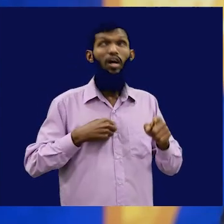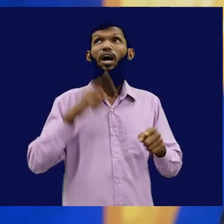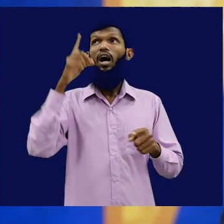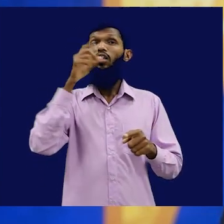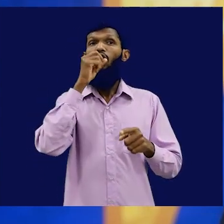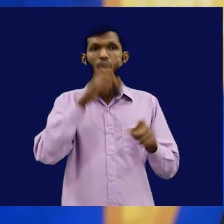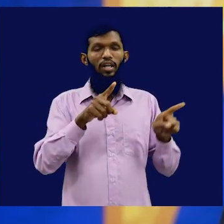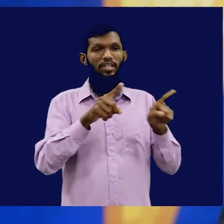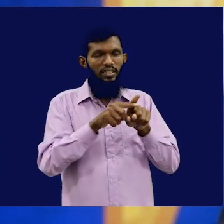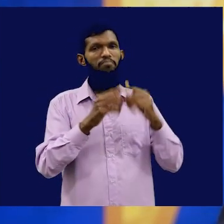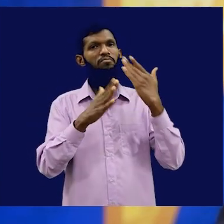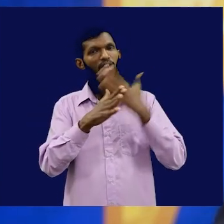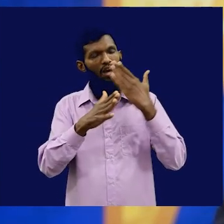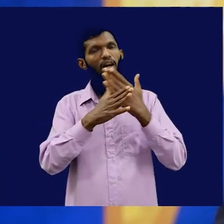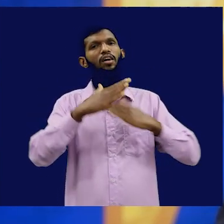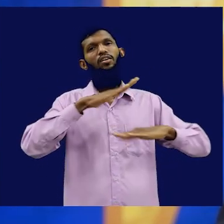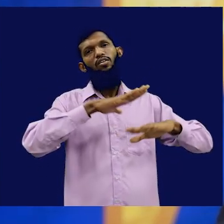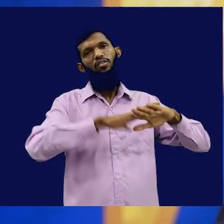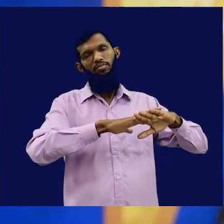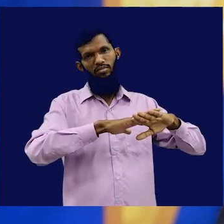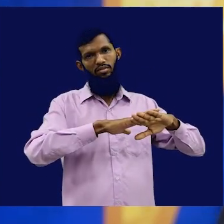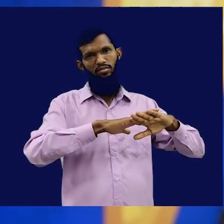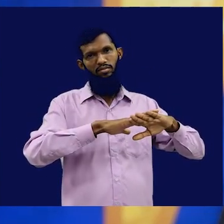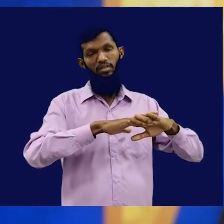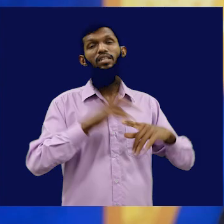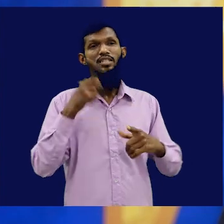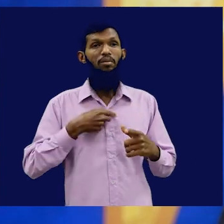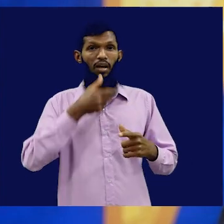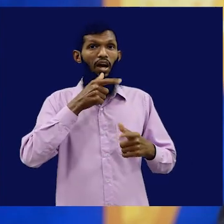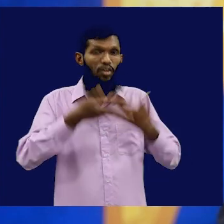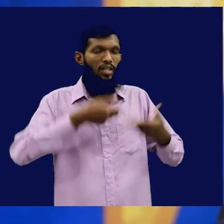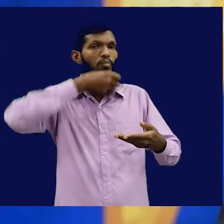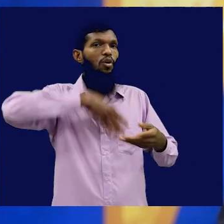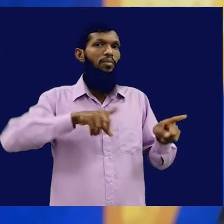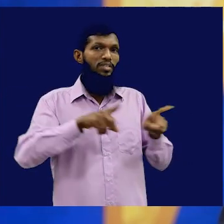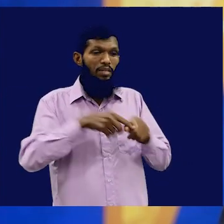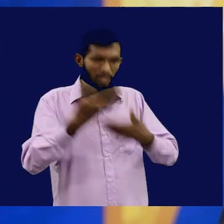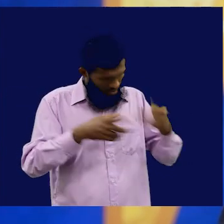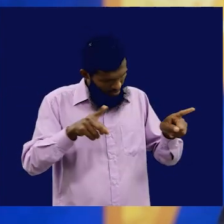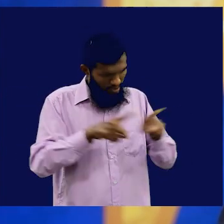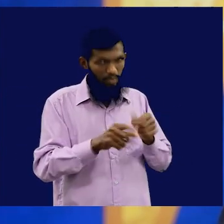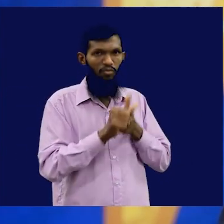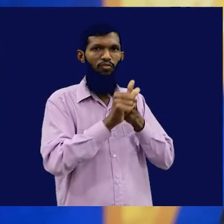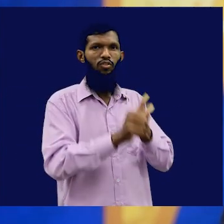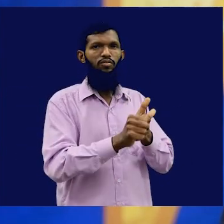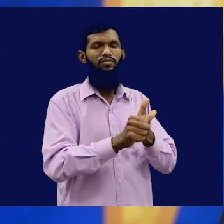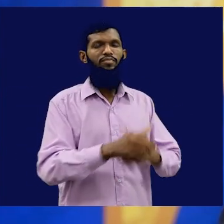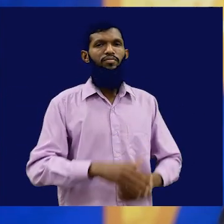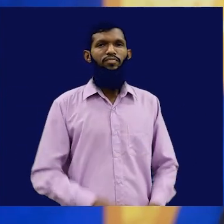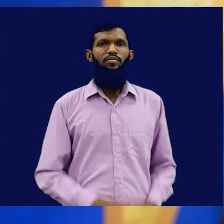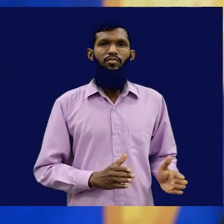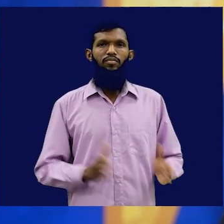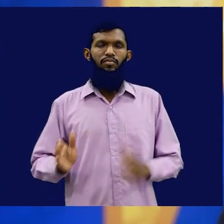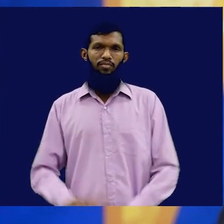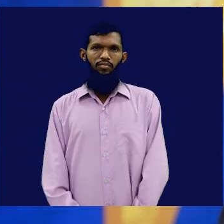rites or manasik, which are the actions and the words reported in the accounts of the Prophet sallallahu alaihi wasallam's Hajj, peace